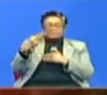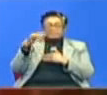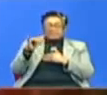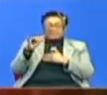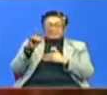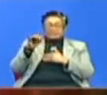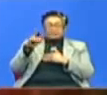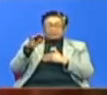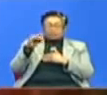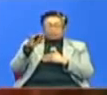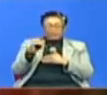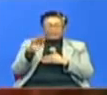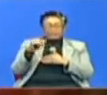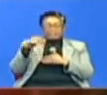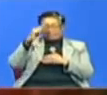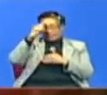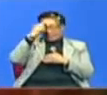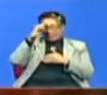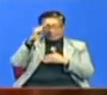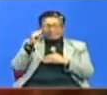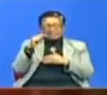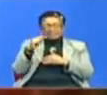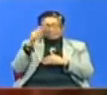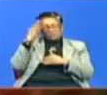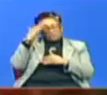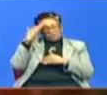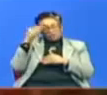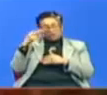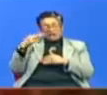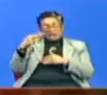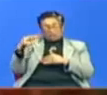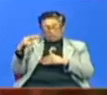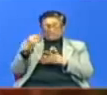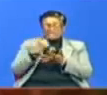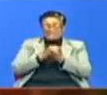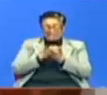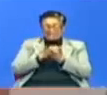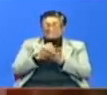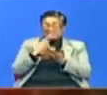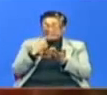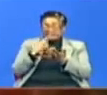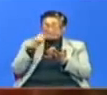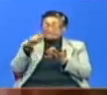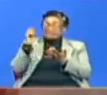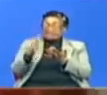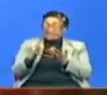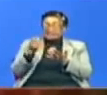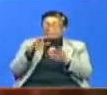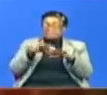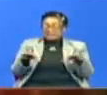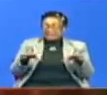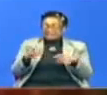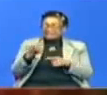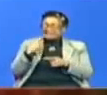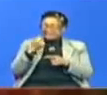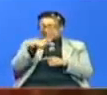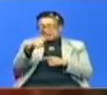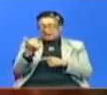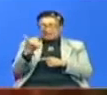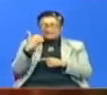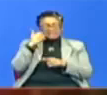from India, you know hydroxychloroquine is a registered drug in Kenyan market and is used for treatment of other conditions